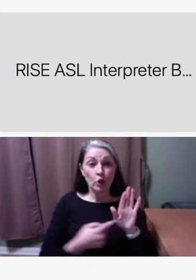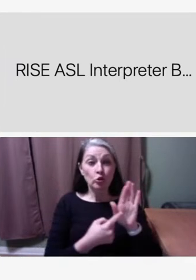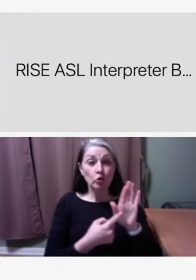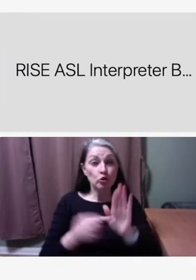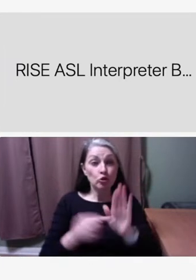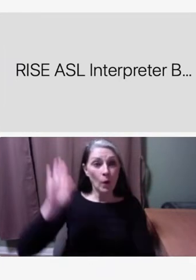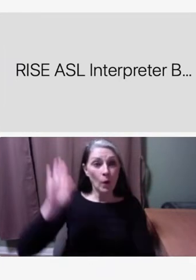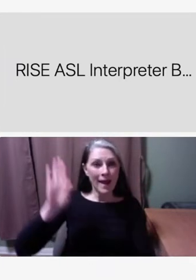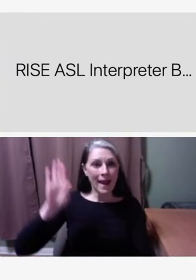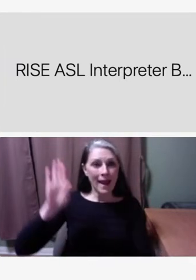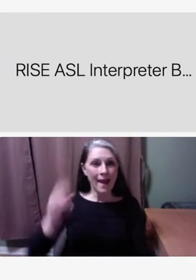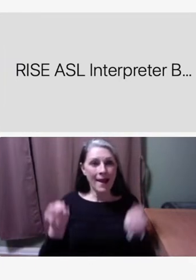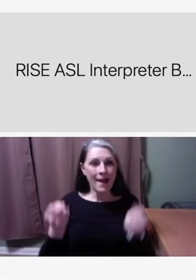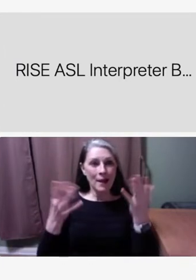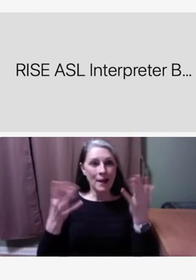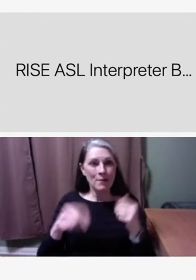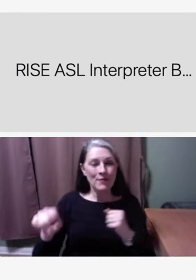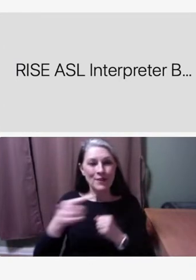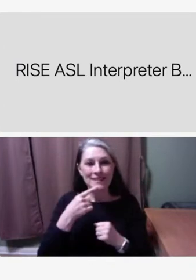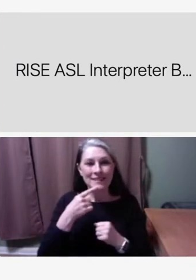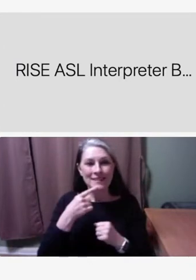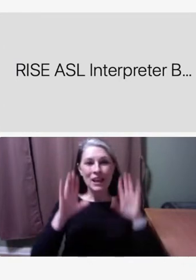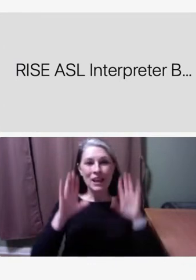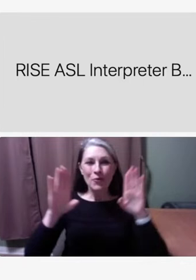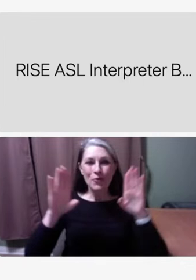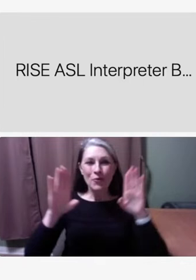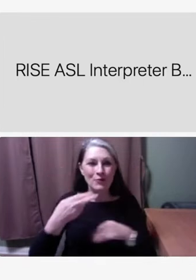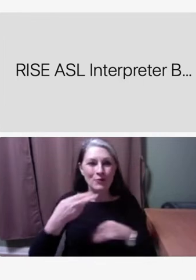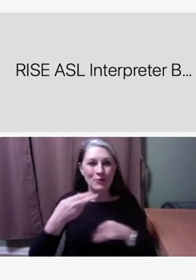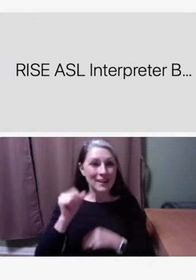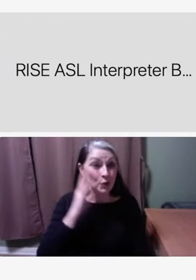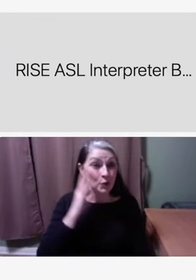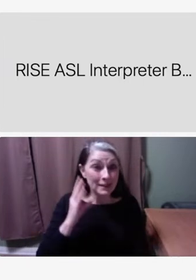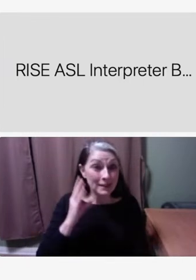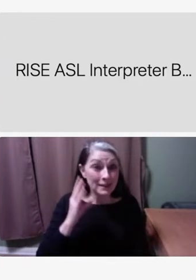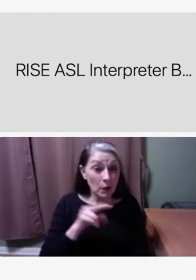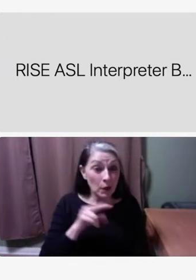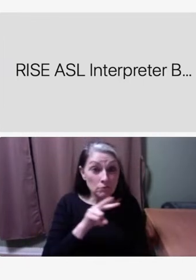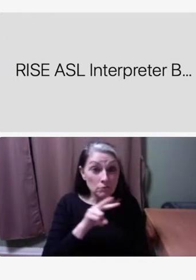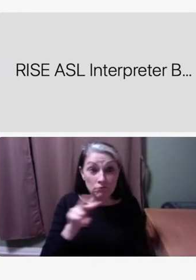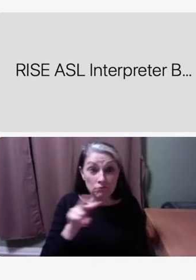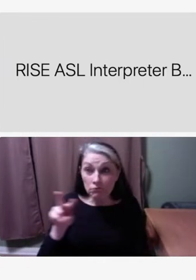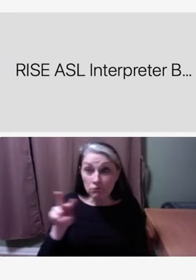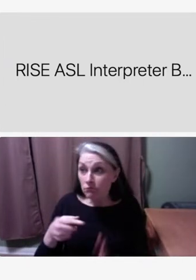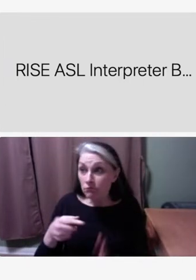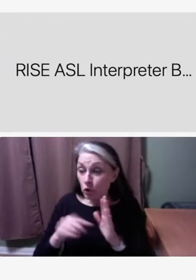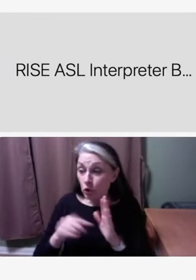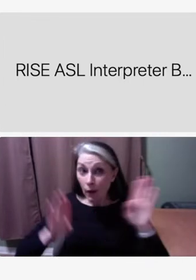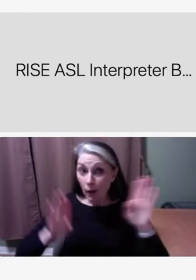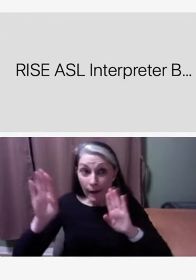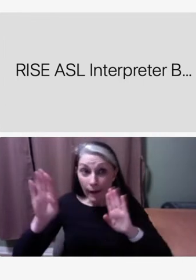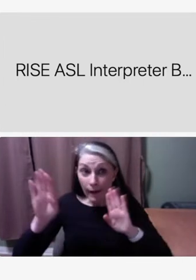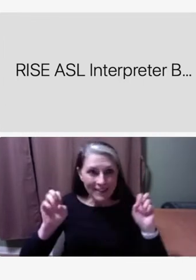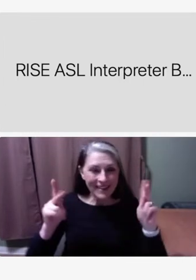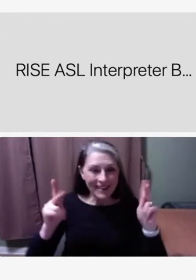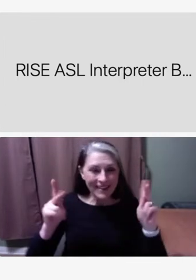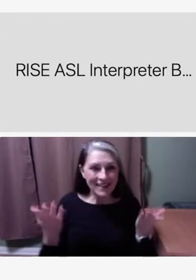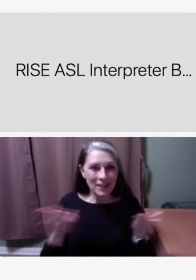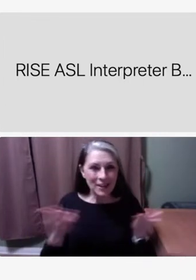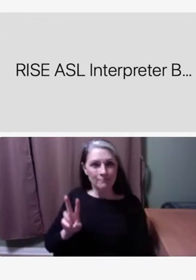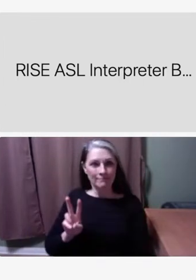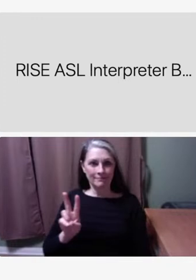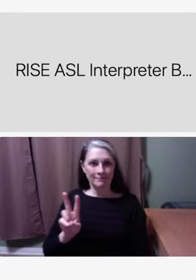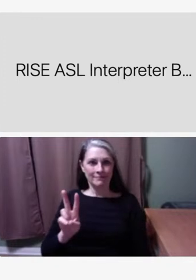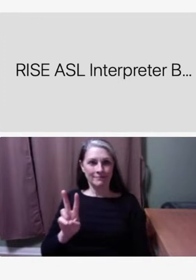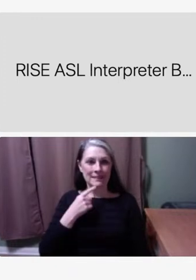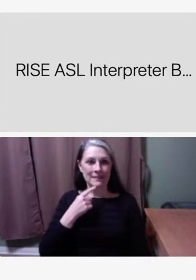you've had great high school experiences? Okay. We stand here today to tell you that being a part of Silver has brought us so